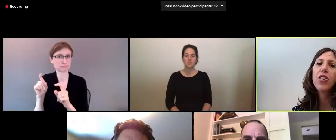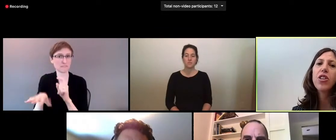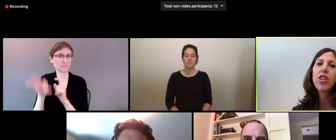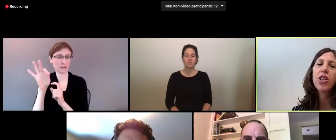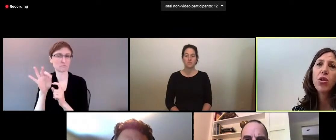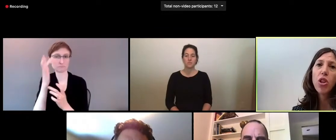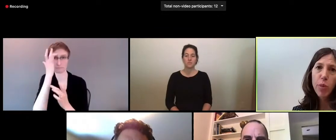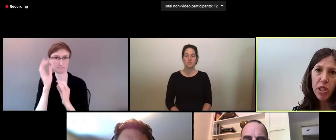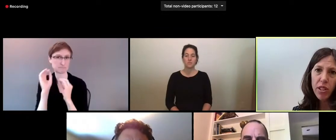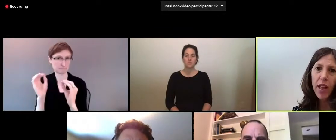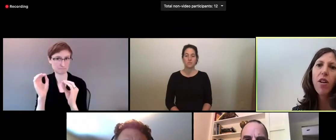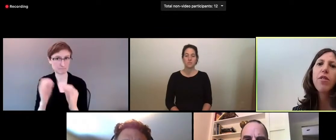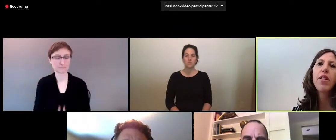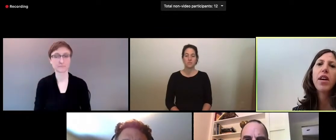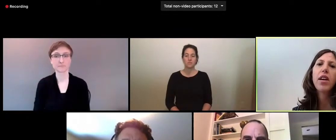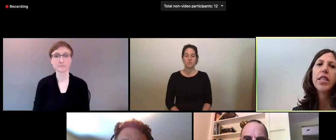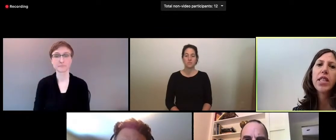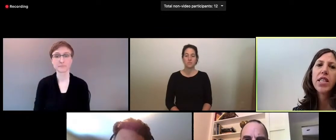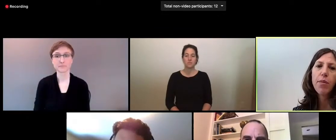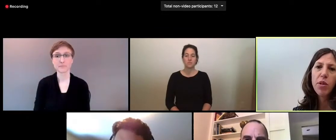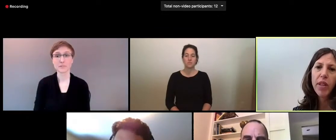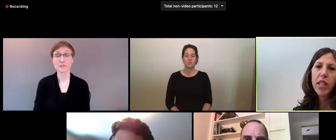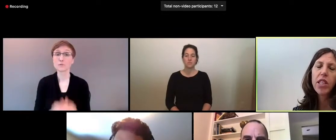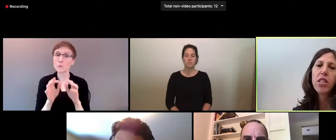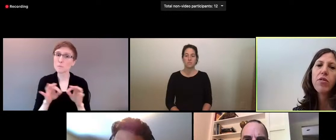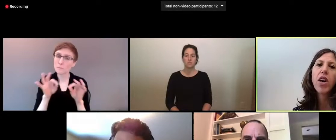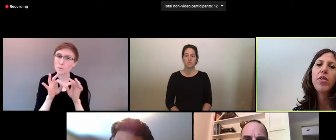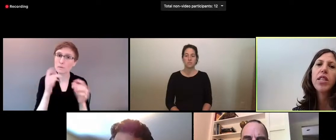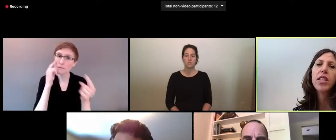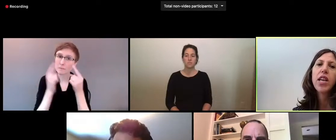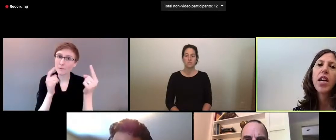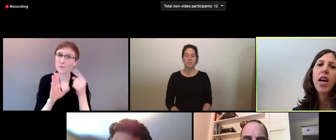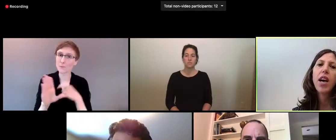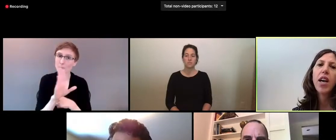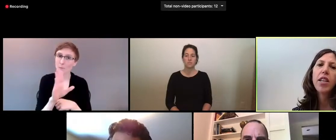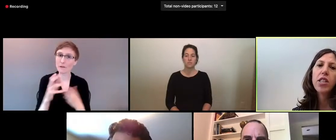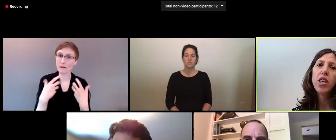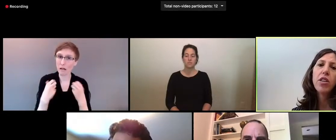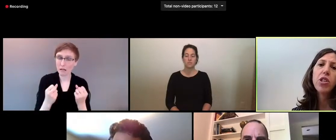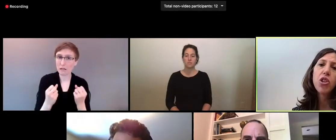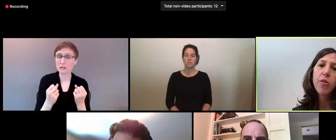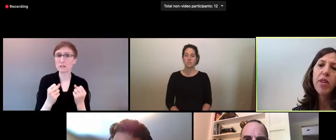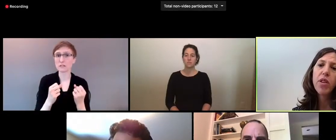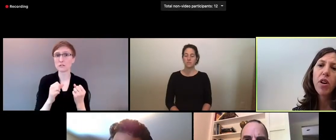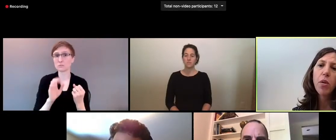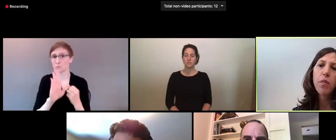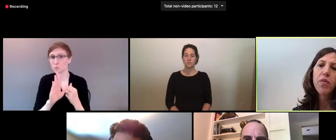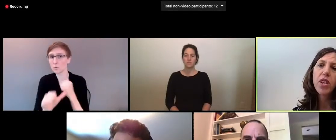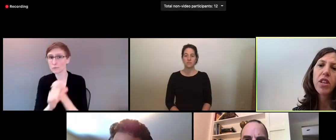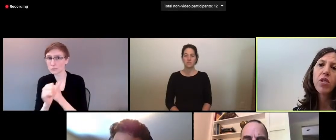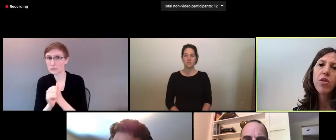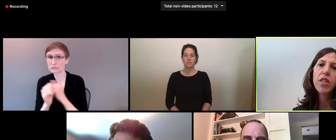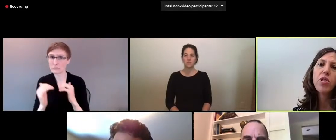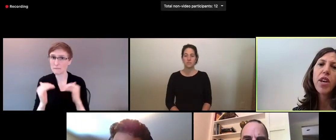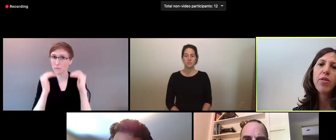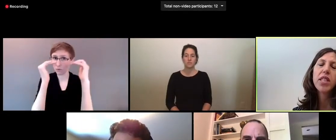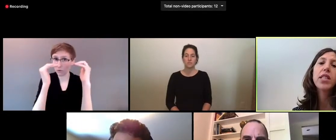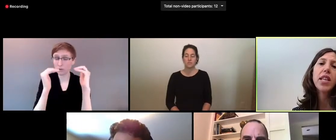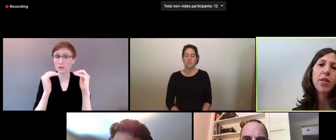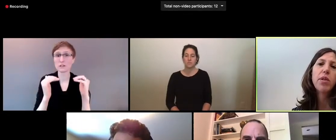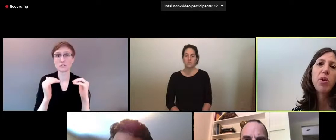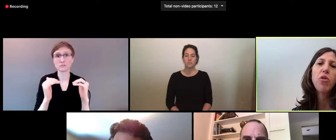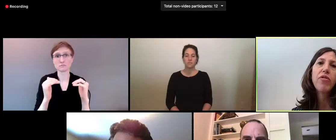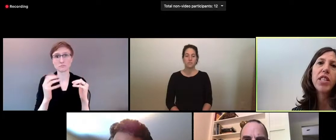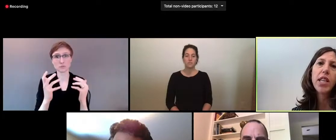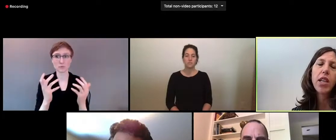is consider your personal health, the susceptibility to the virus, and determine, do that